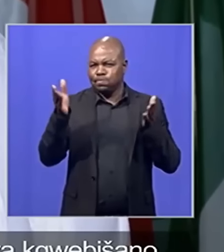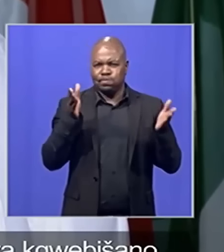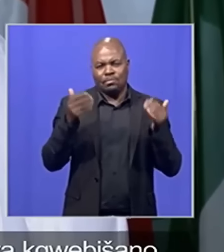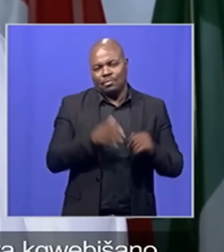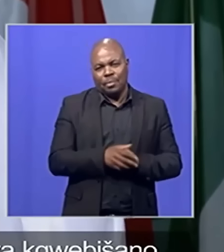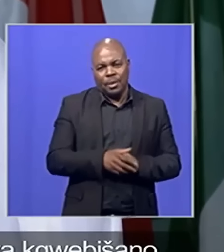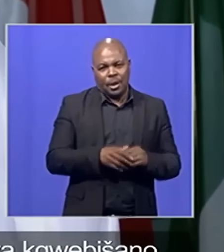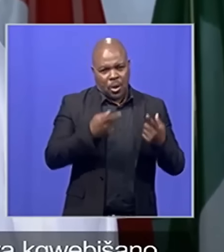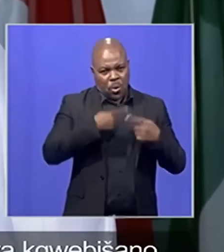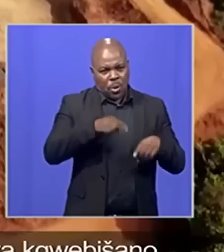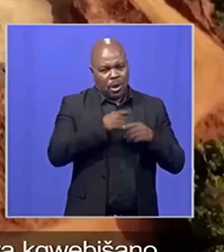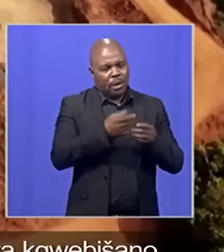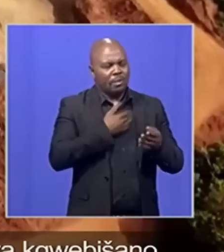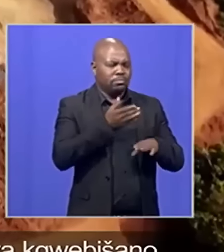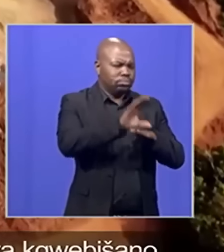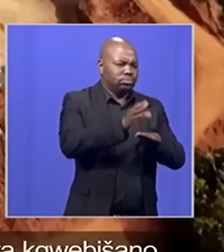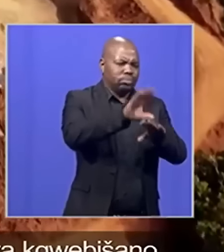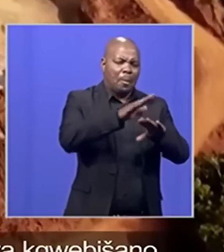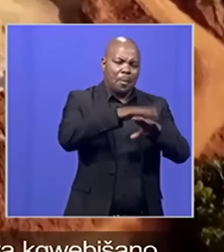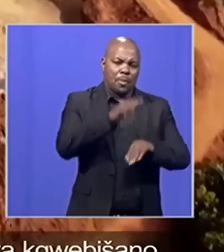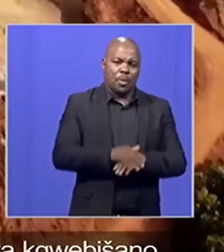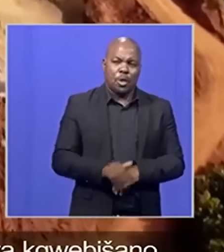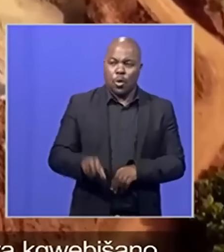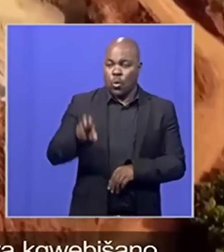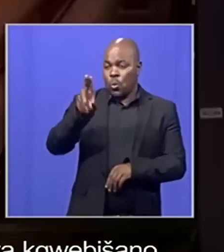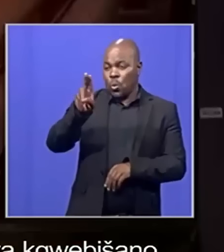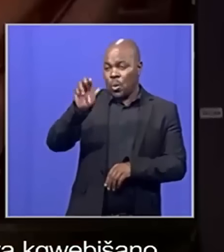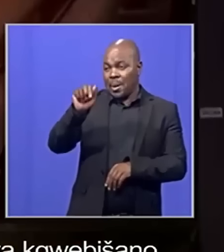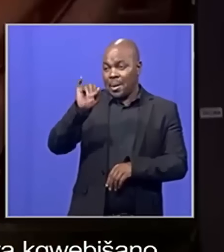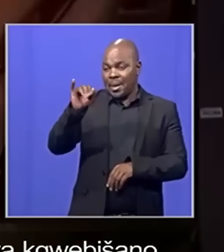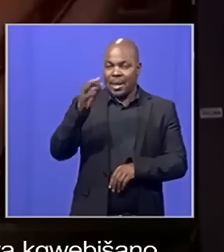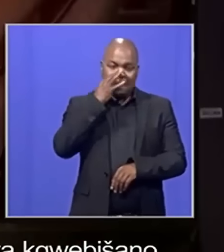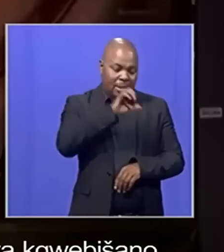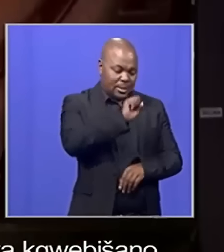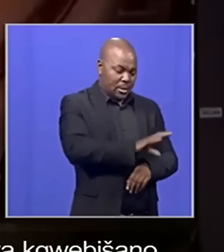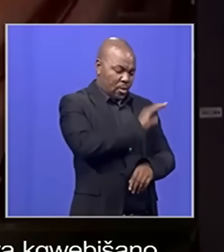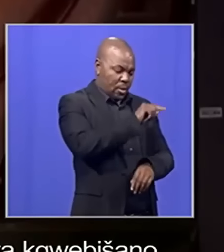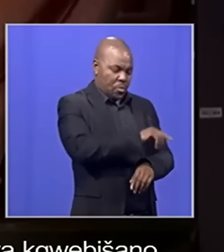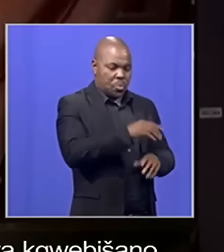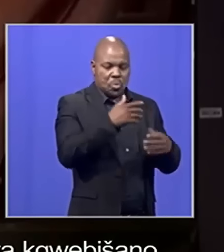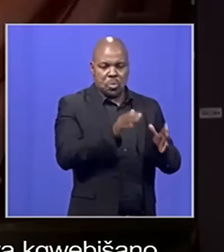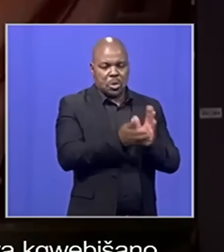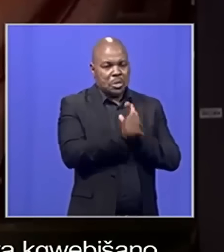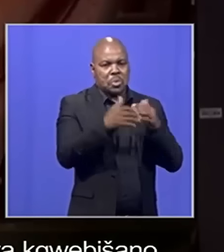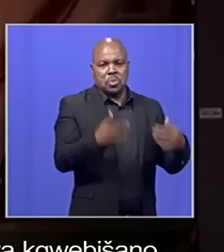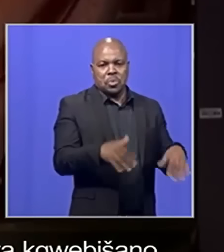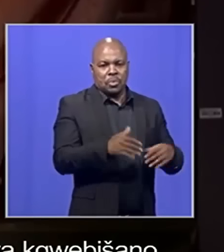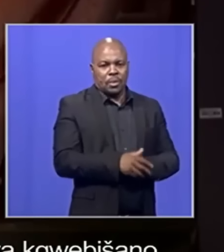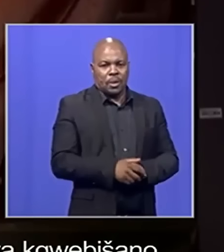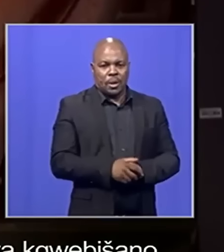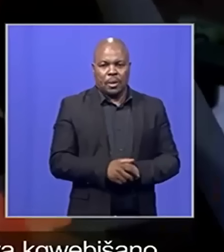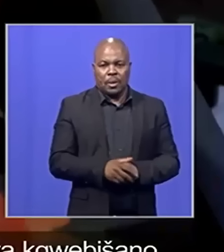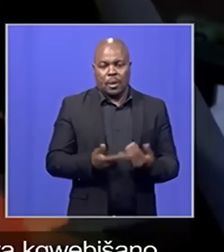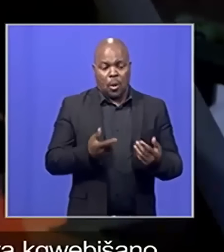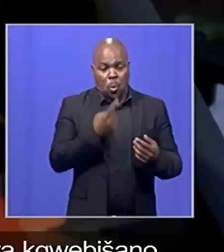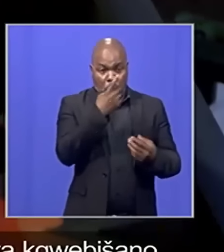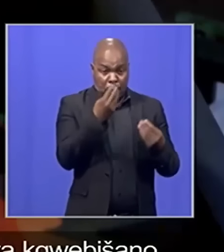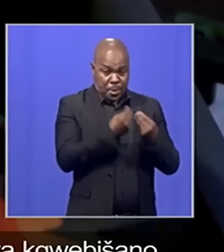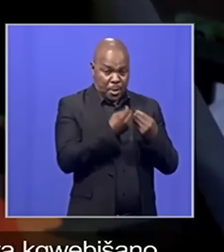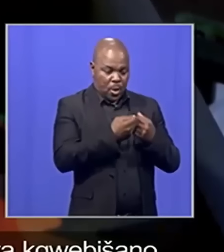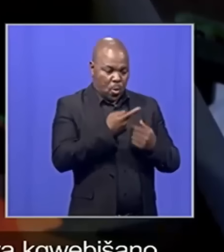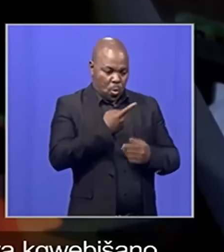we're investing across the board. UAE Africa Borwa ina le bokgoni bjo bogolo. We invest across the board. So one of the things